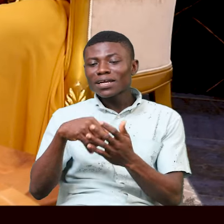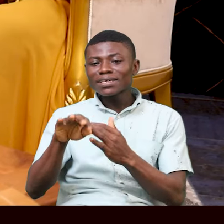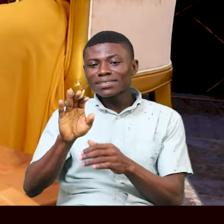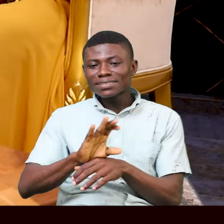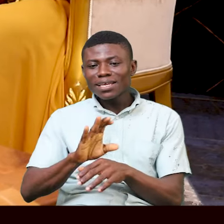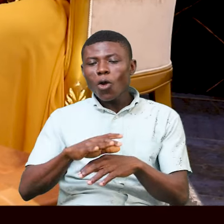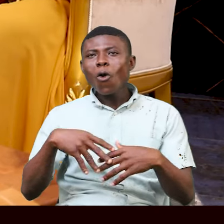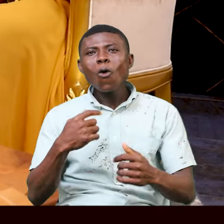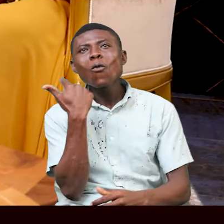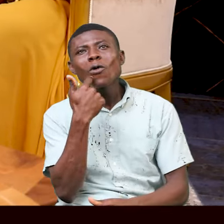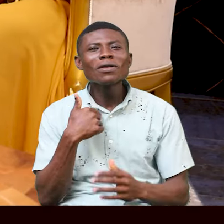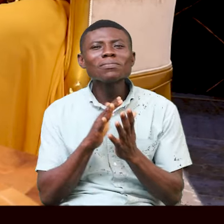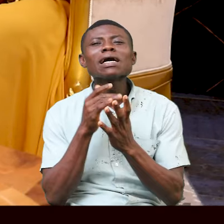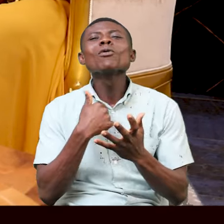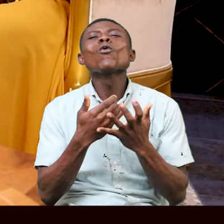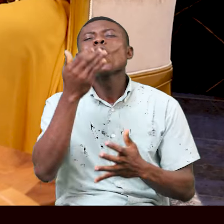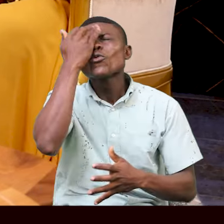ushers? Ah, papa.